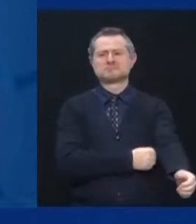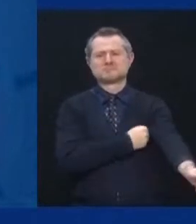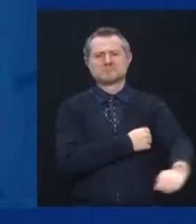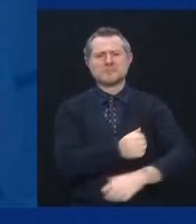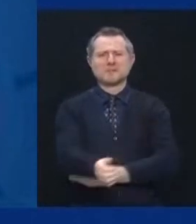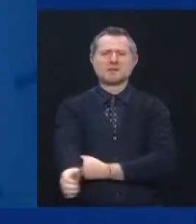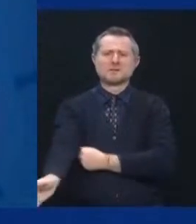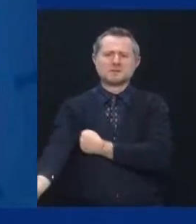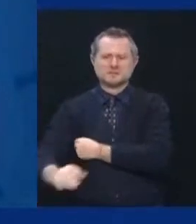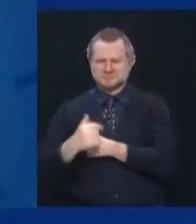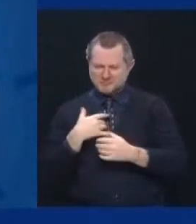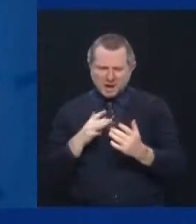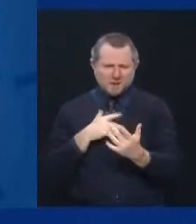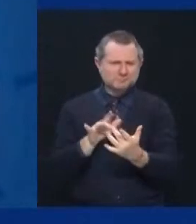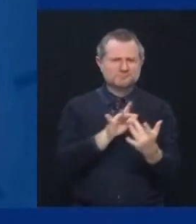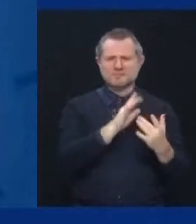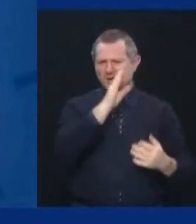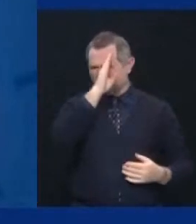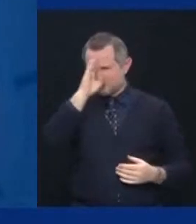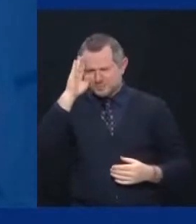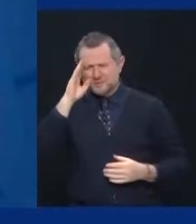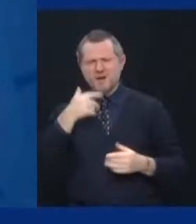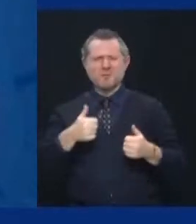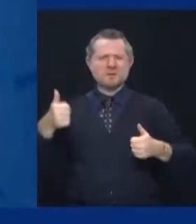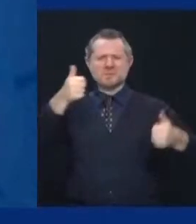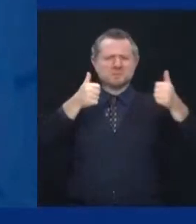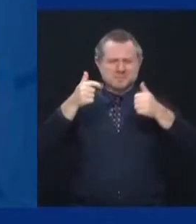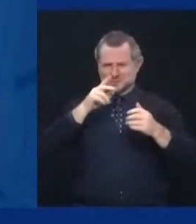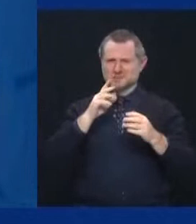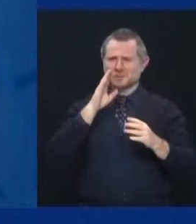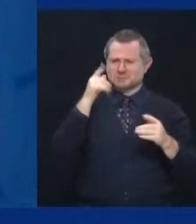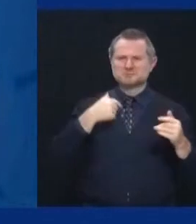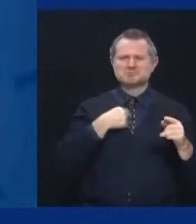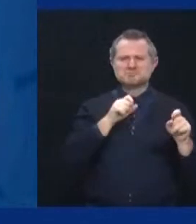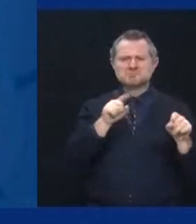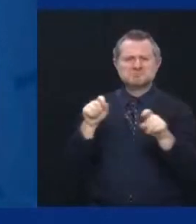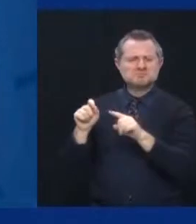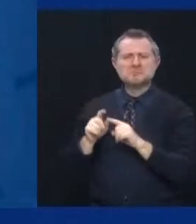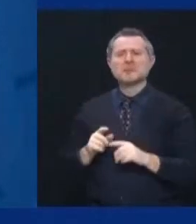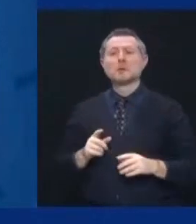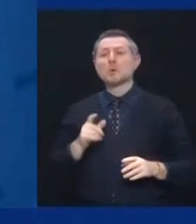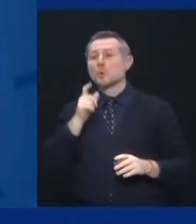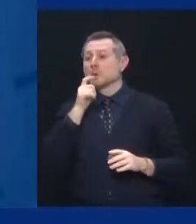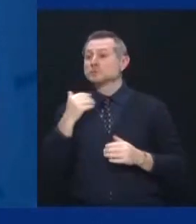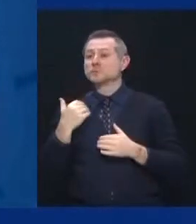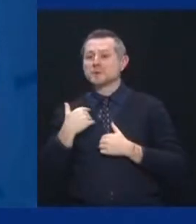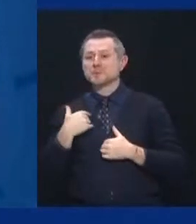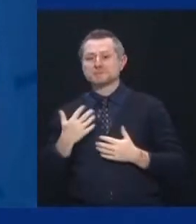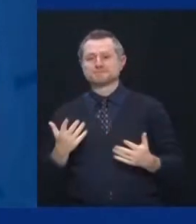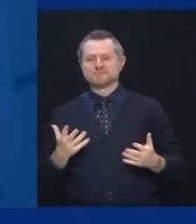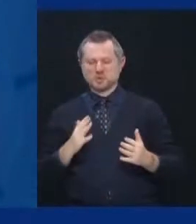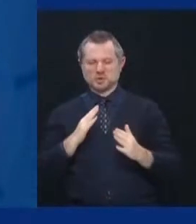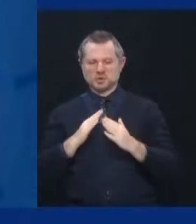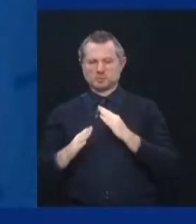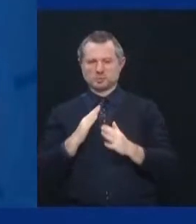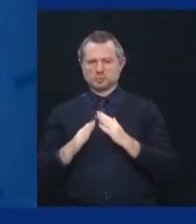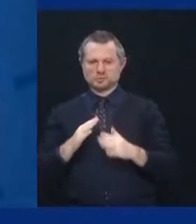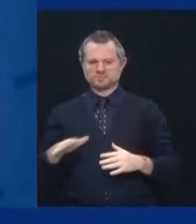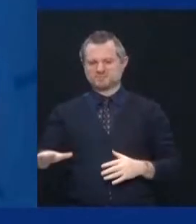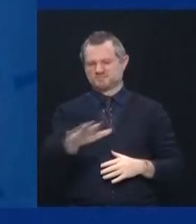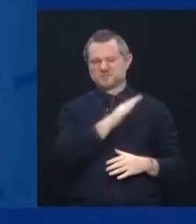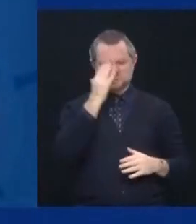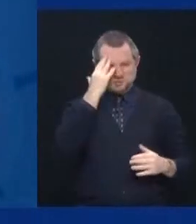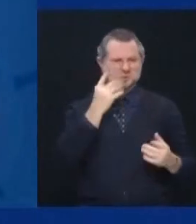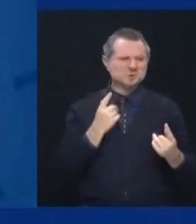spoken to the elected leaders. But the community has to understand it. And this will change when the